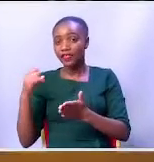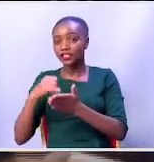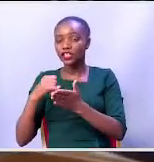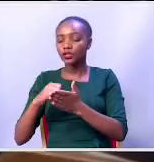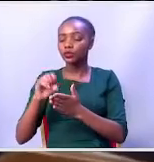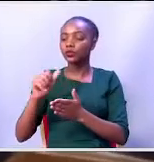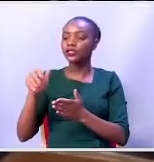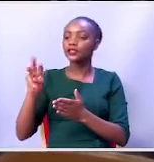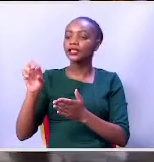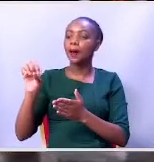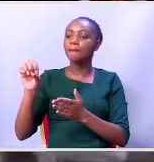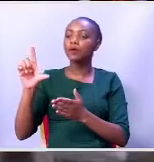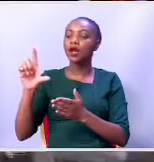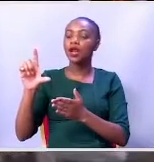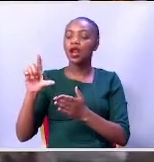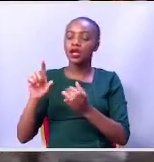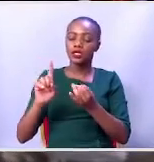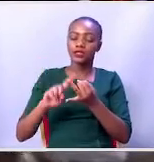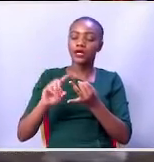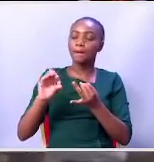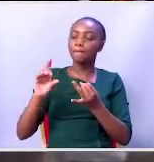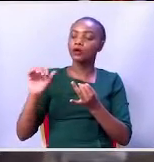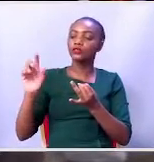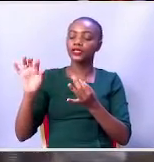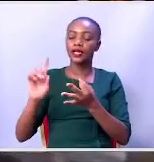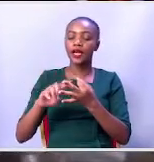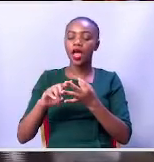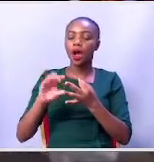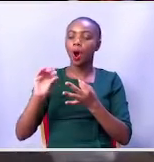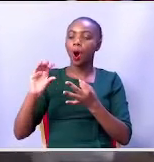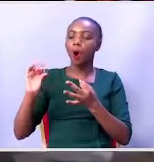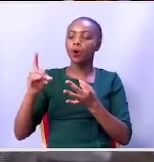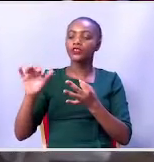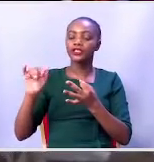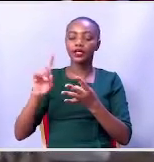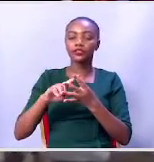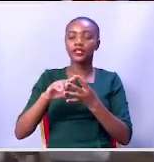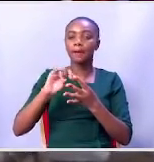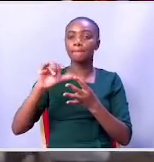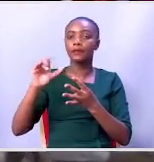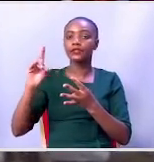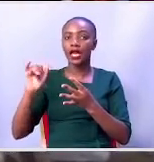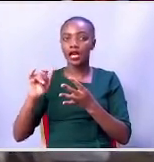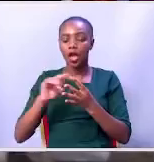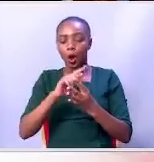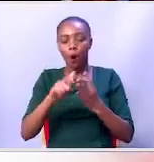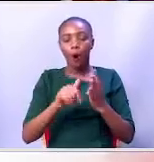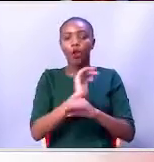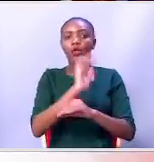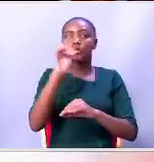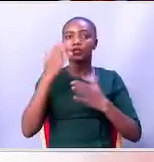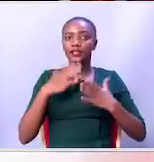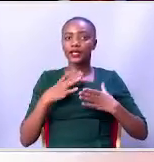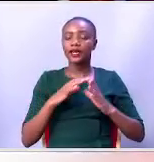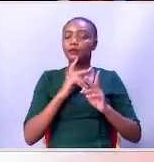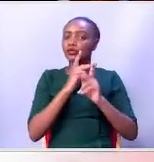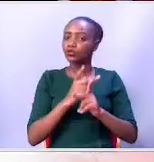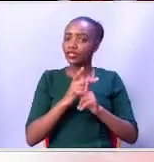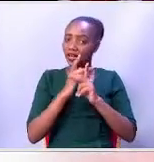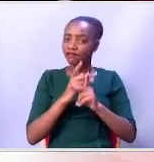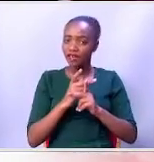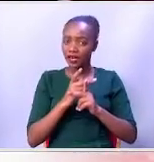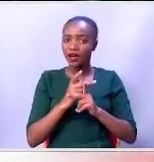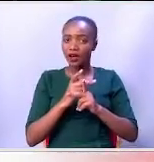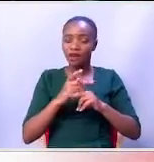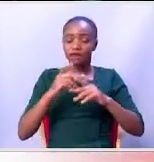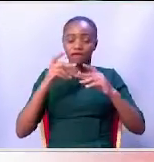Alego Usonga, Otiende Amolo, David Ochieng, and Jared Okello, called on Kenyans to carefully scrutinize the narratives of those